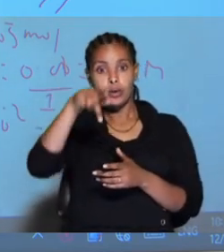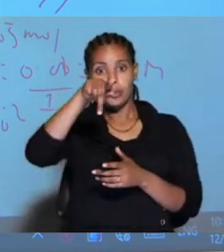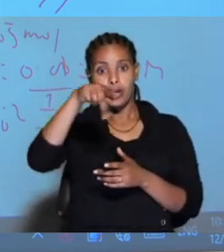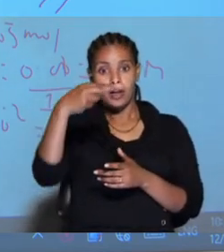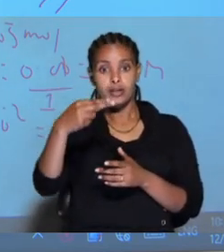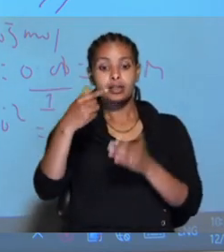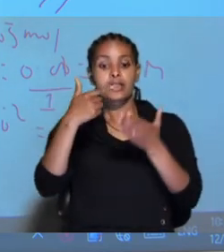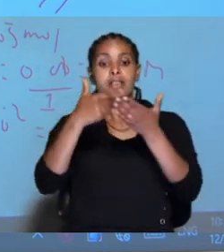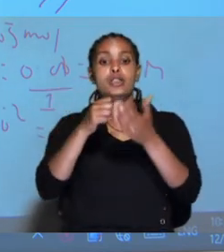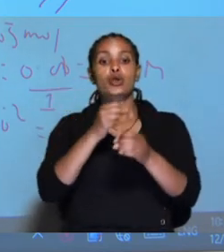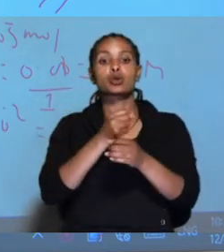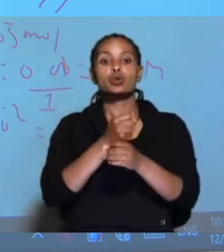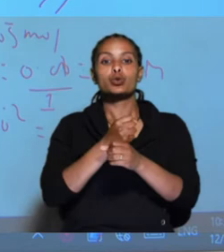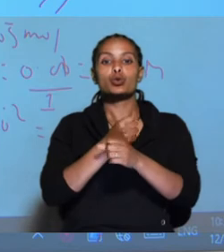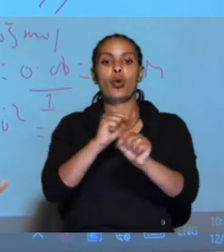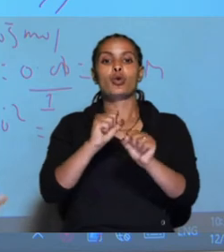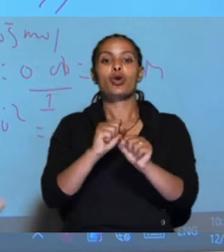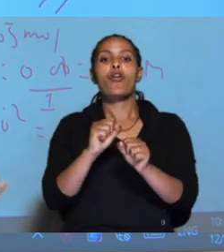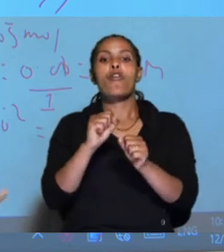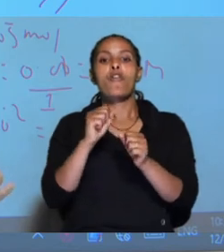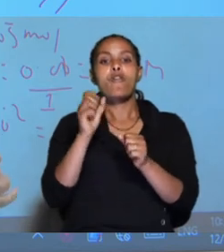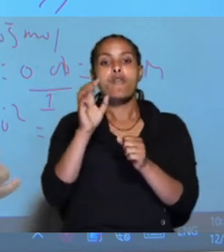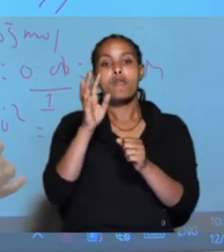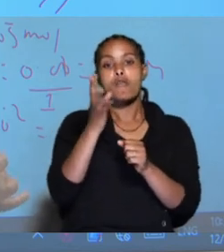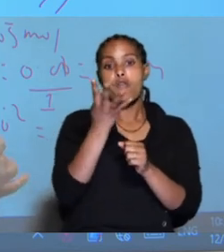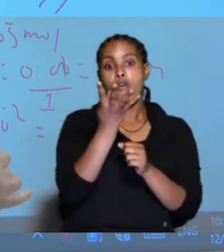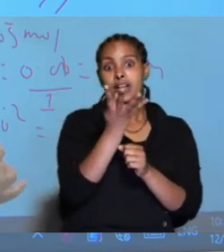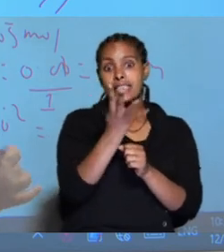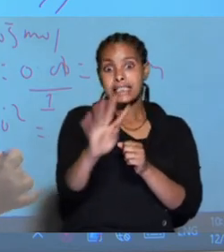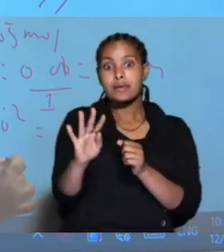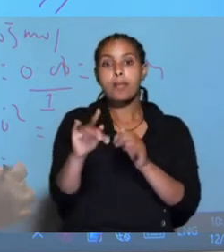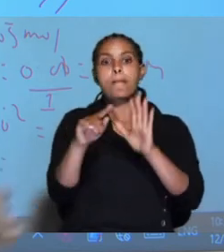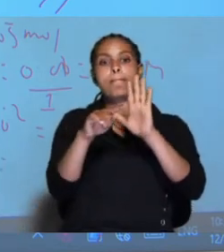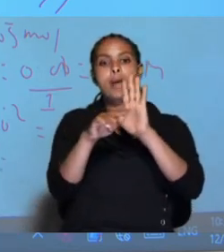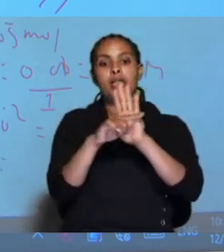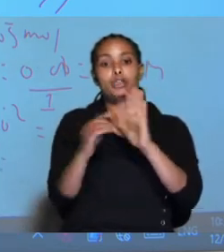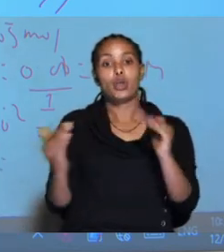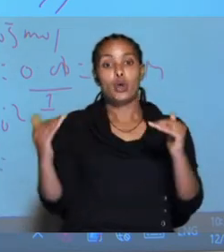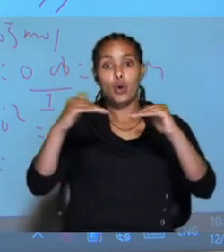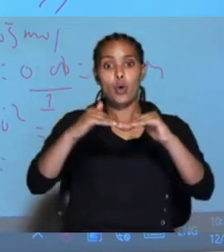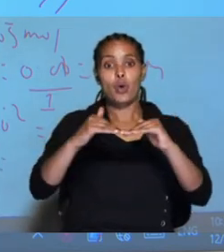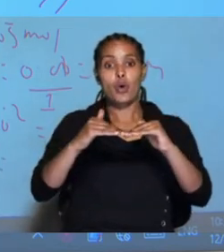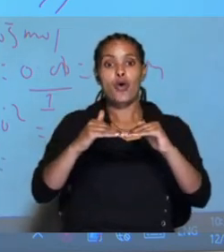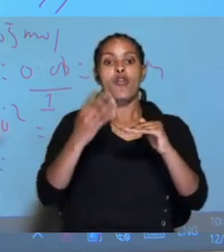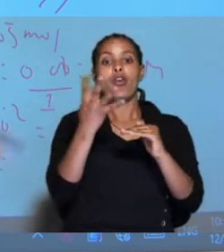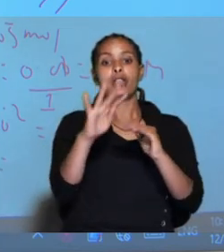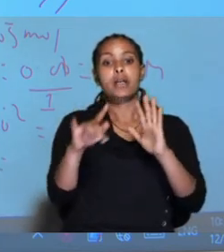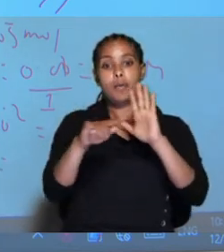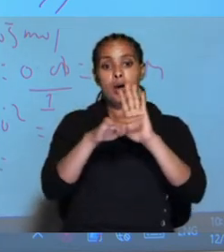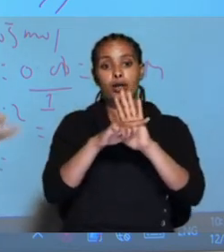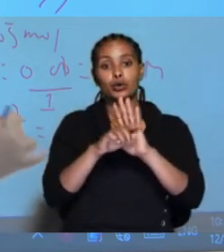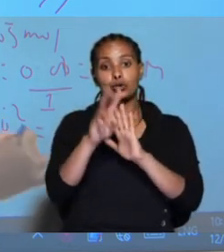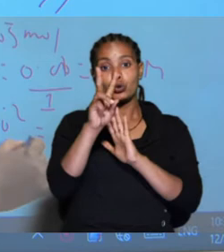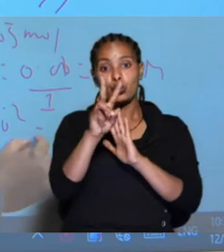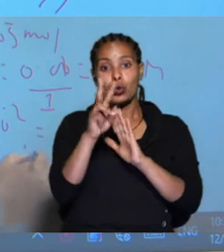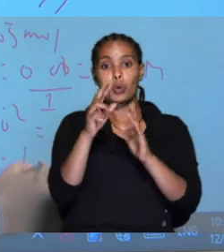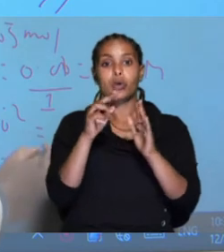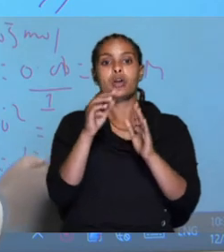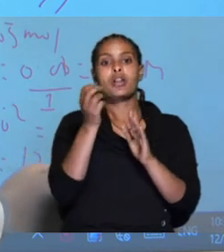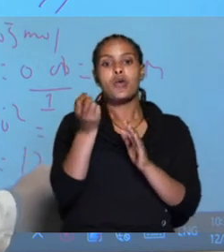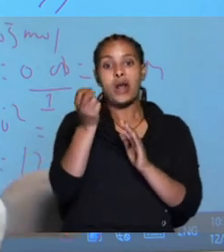pH of this solution is 14 minus pOH equal 14 minus 2 is